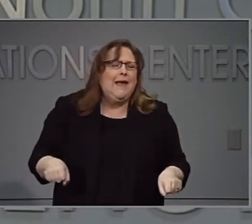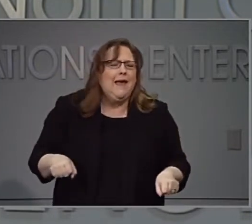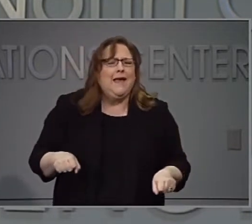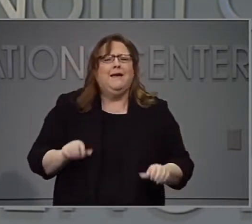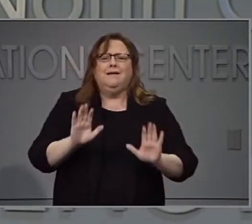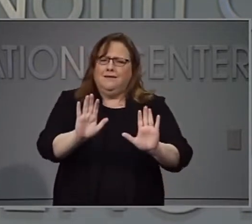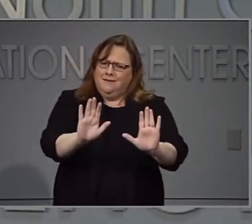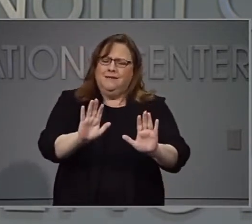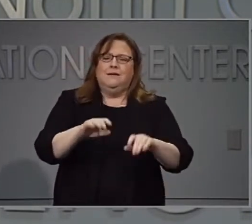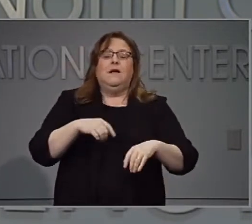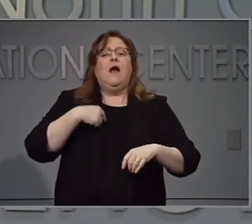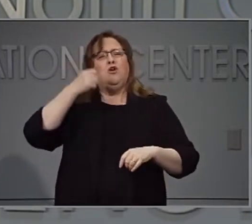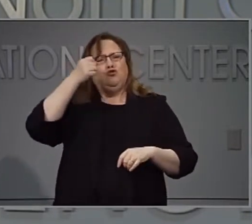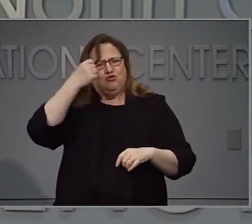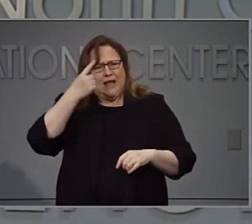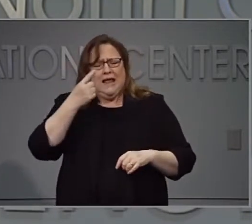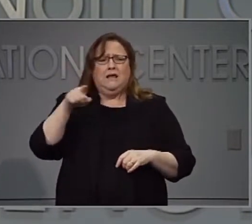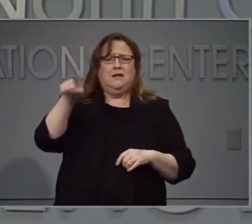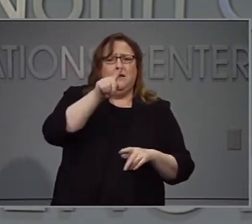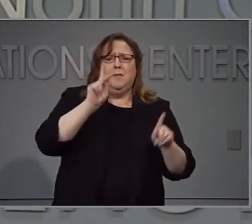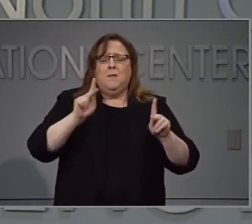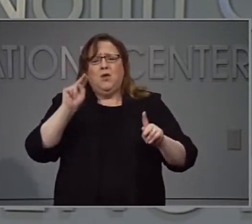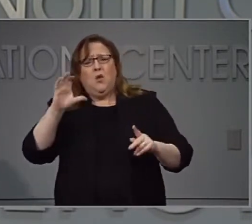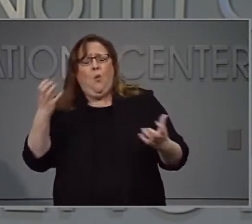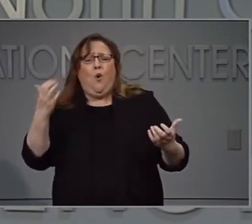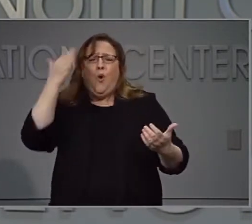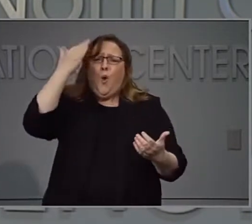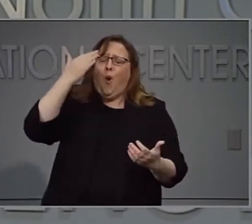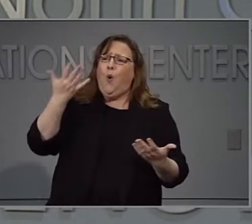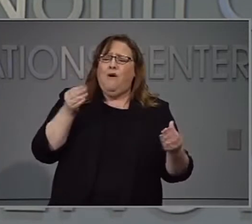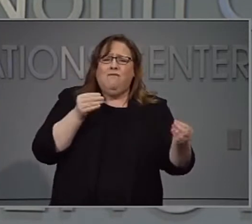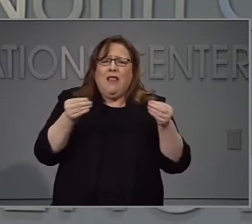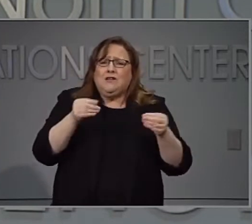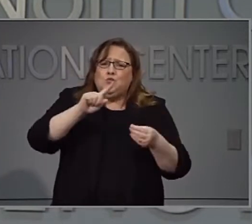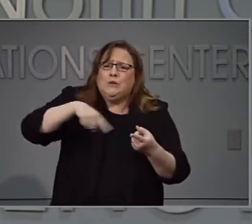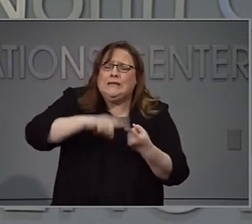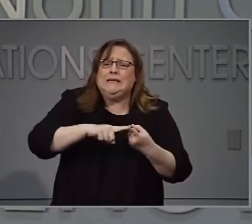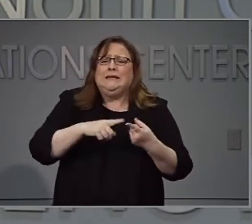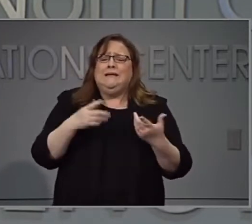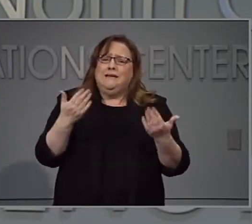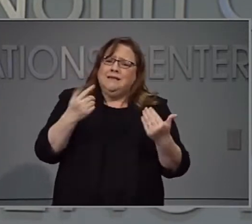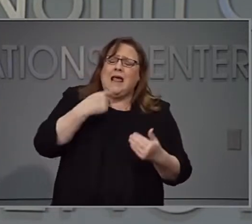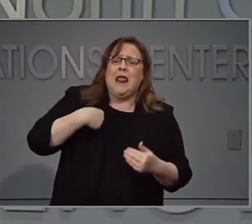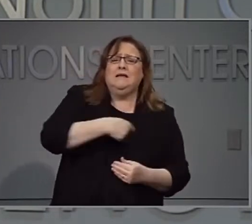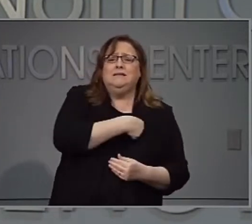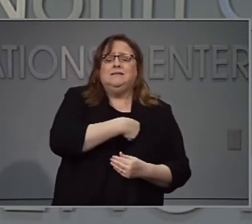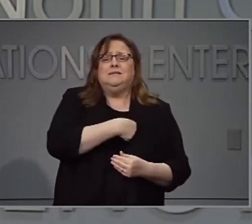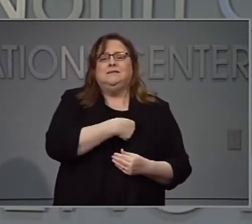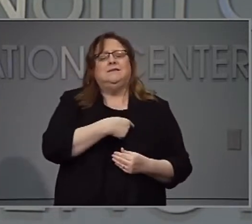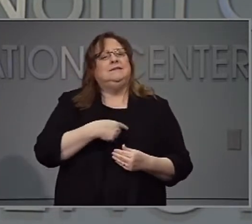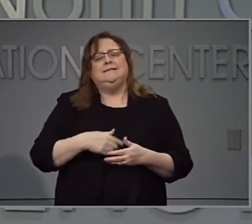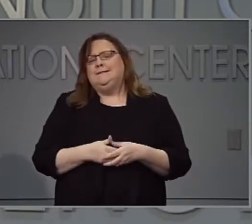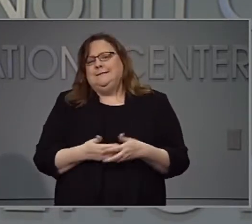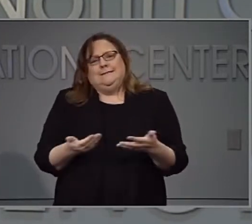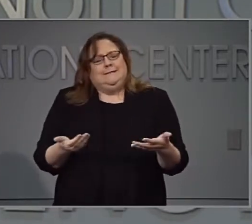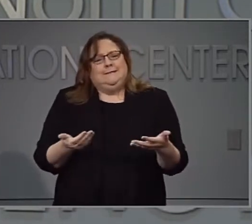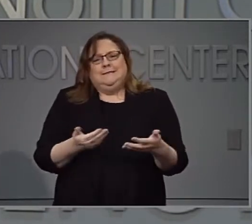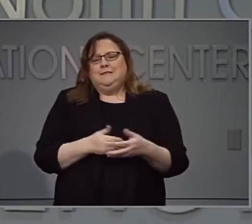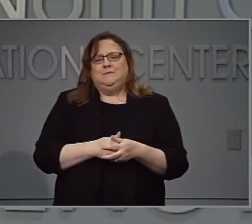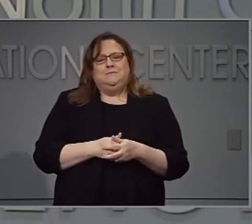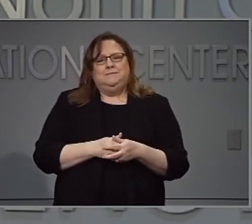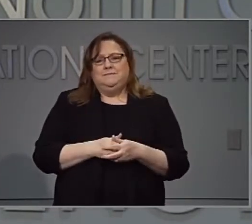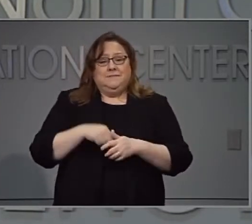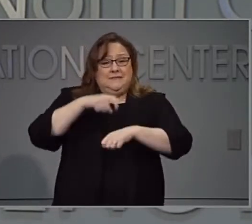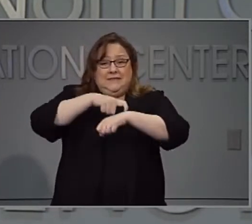to know which orders may be eased first and when that's going to happen. There's no perfect sequence or